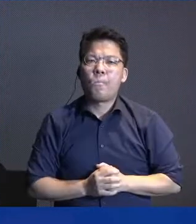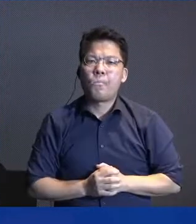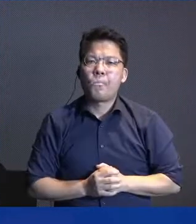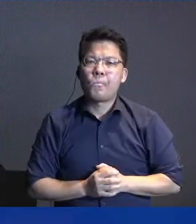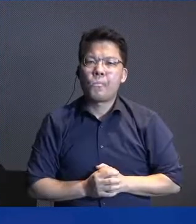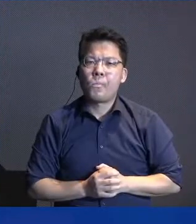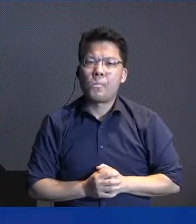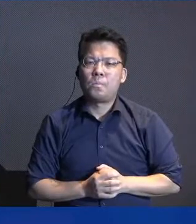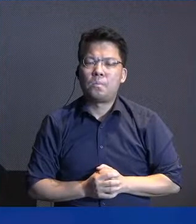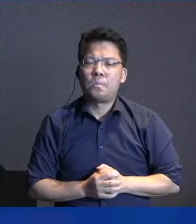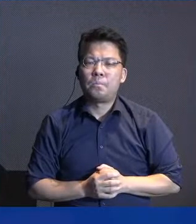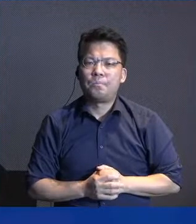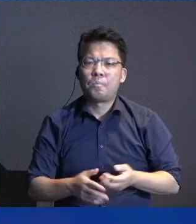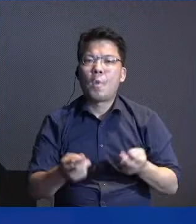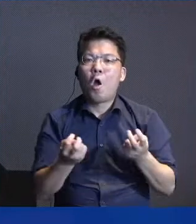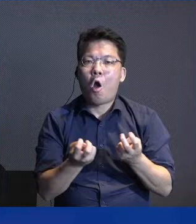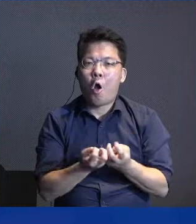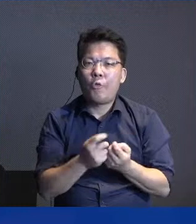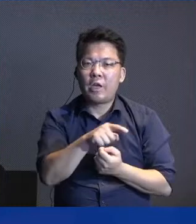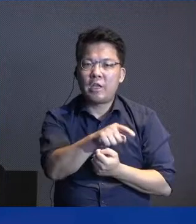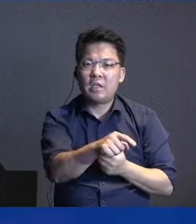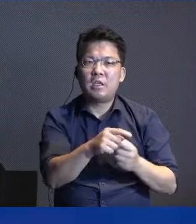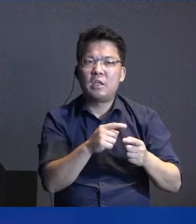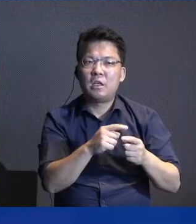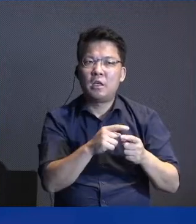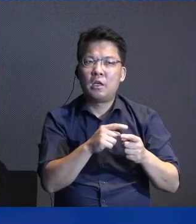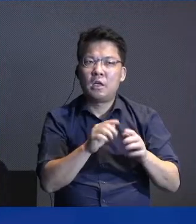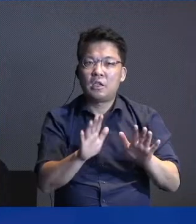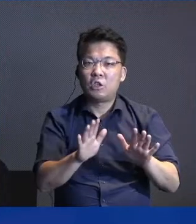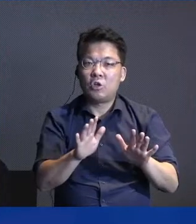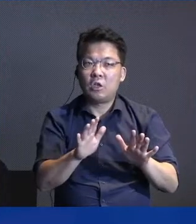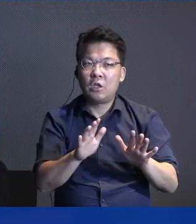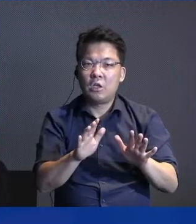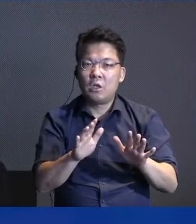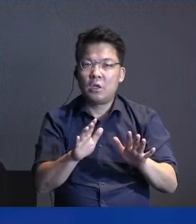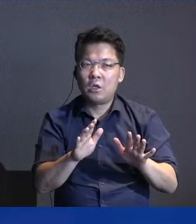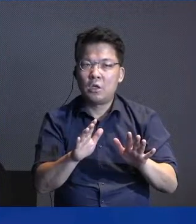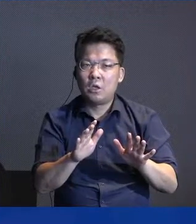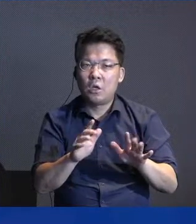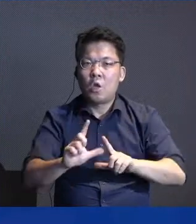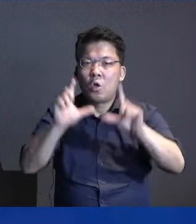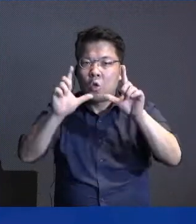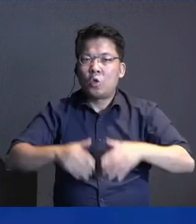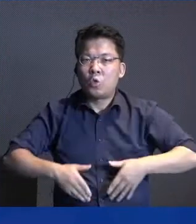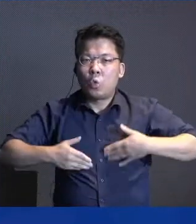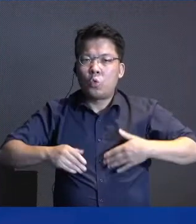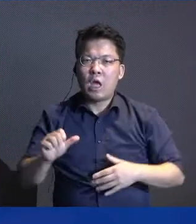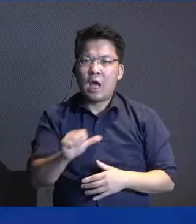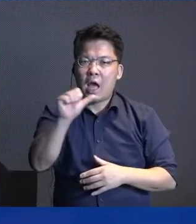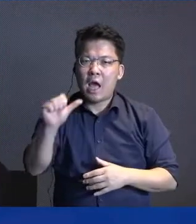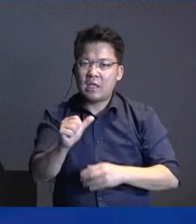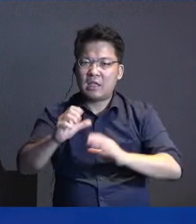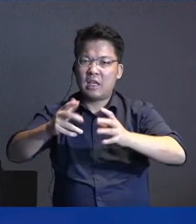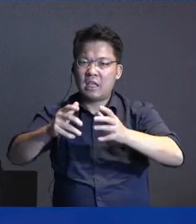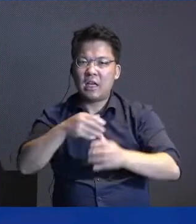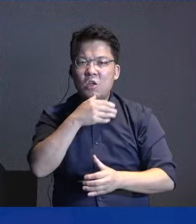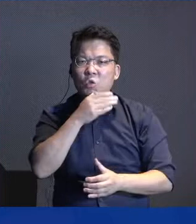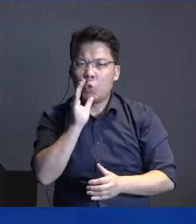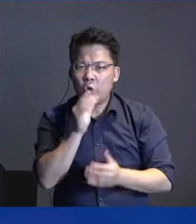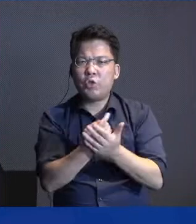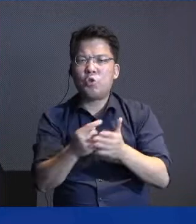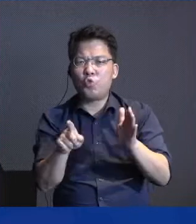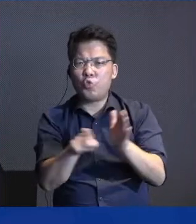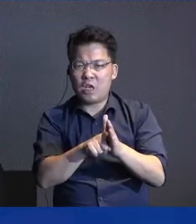mental health care in South Asia. Because one, it's rapidly aging. Two, we really lack facilities and